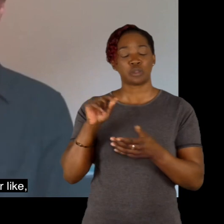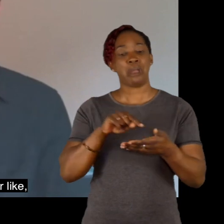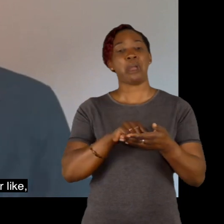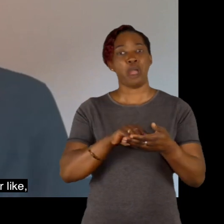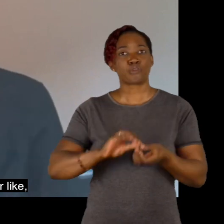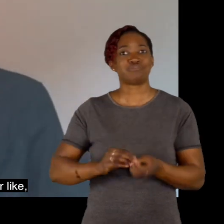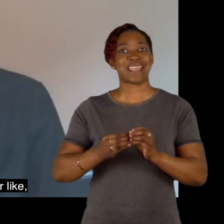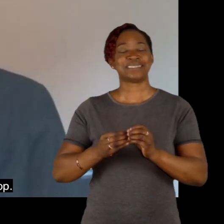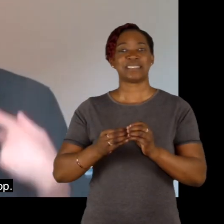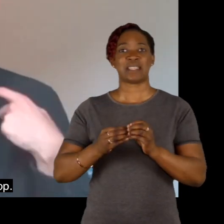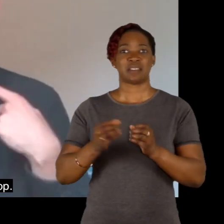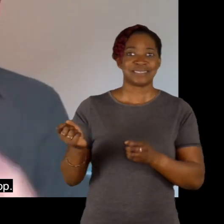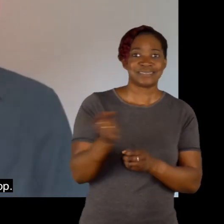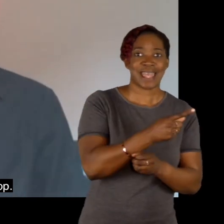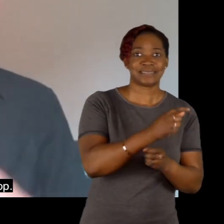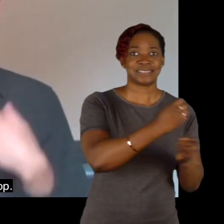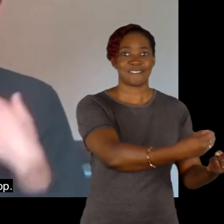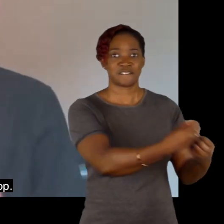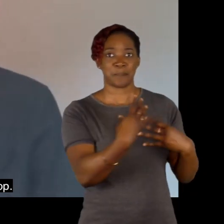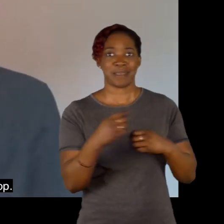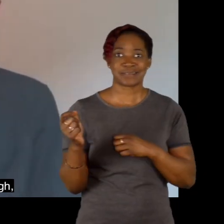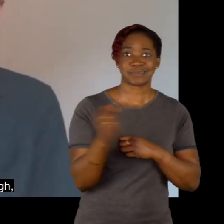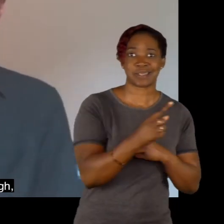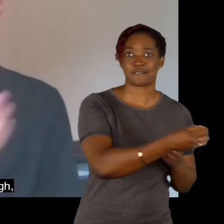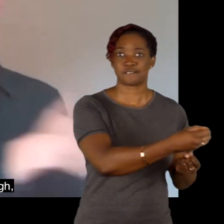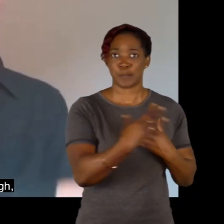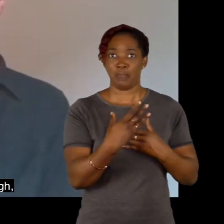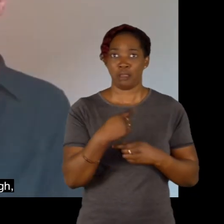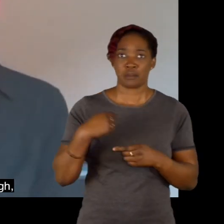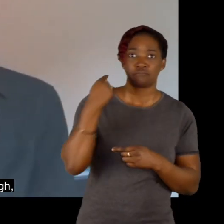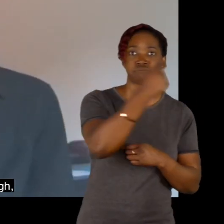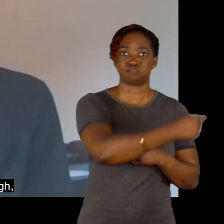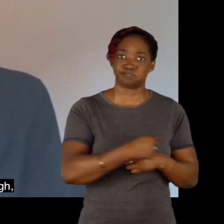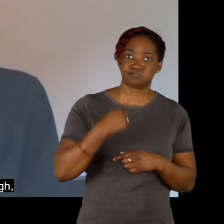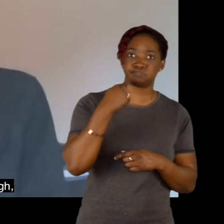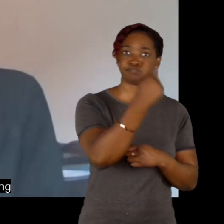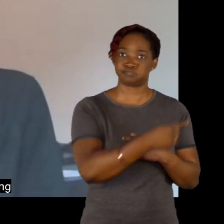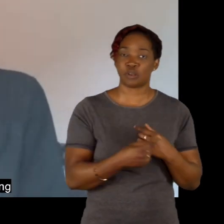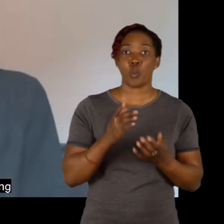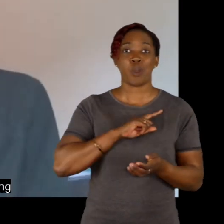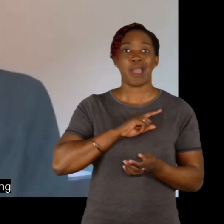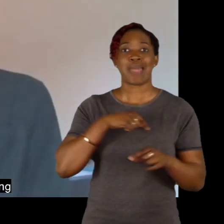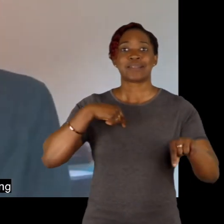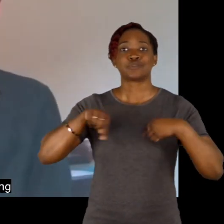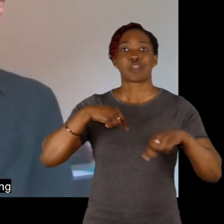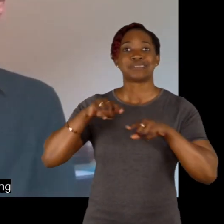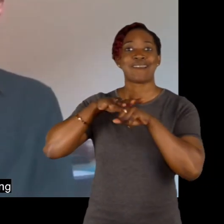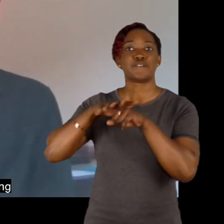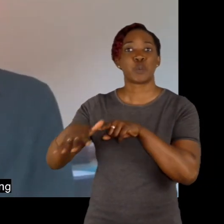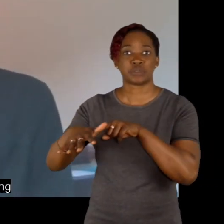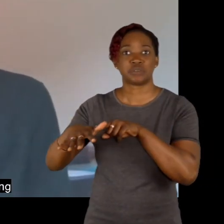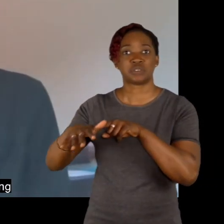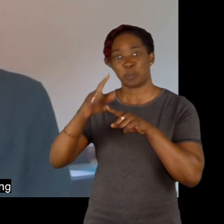provides an opportunity for like a sort of creative feedback loop if you get involved early enough, because the